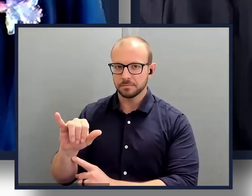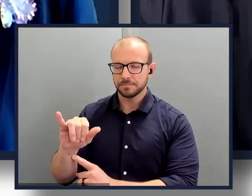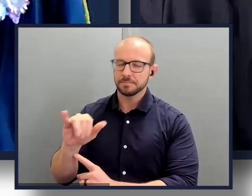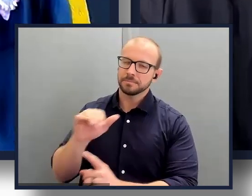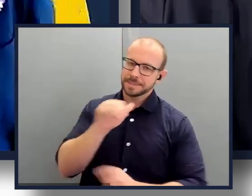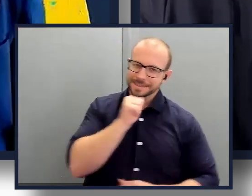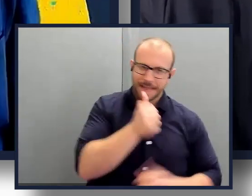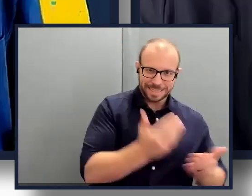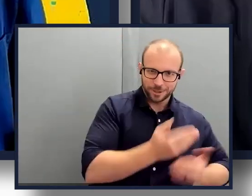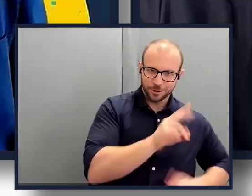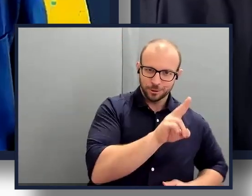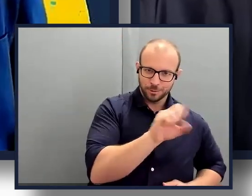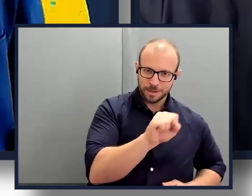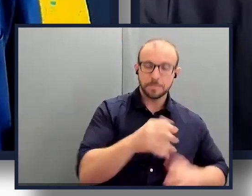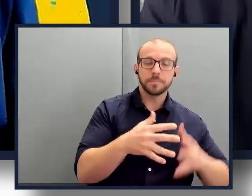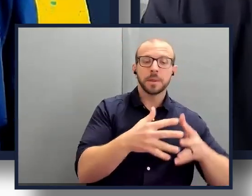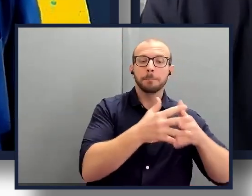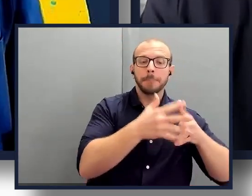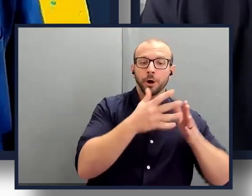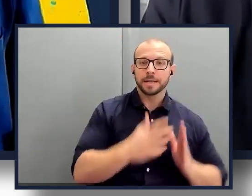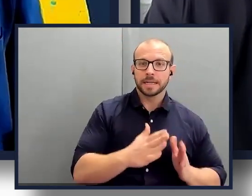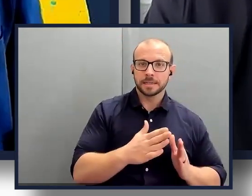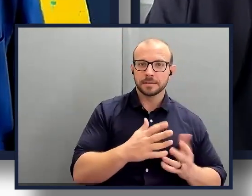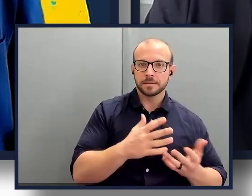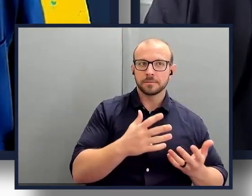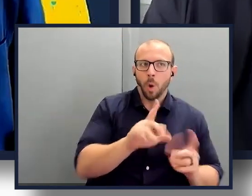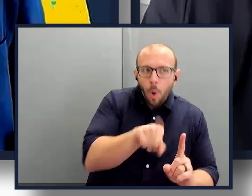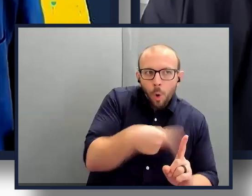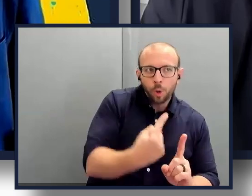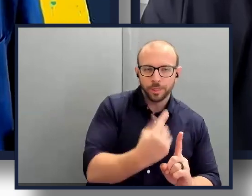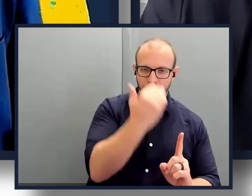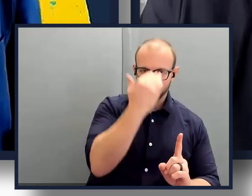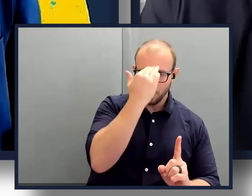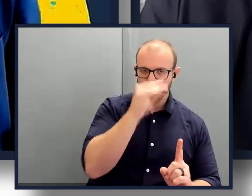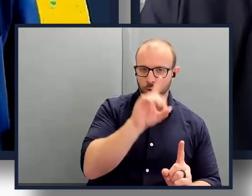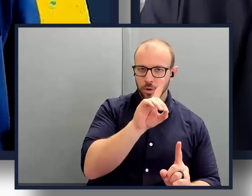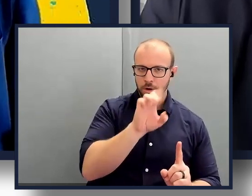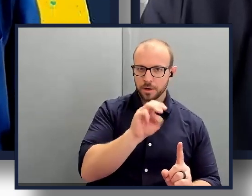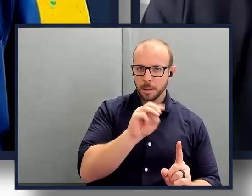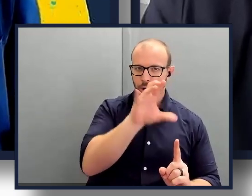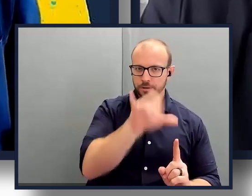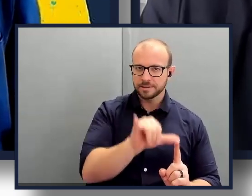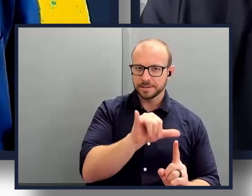States. Americans know nothing except democracy.